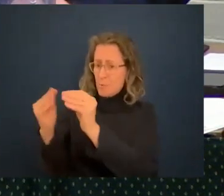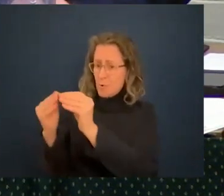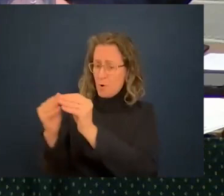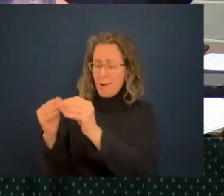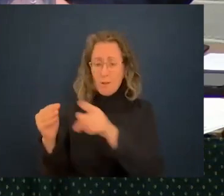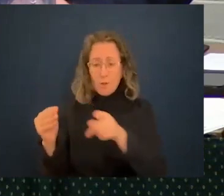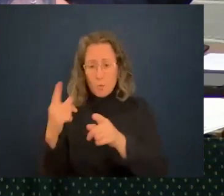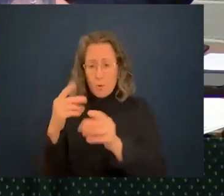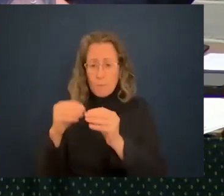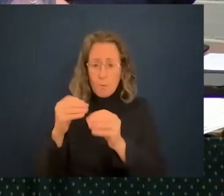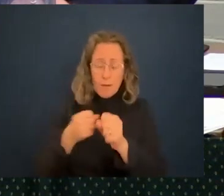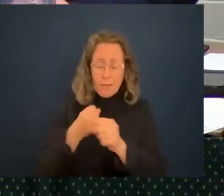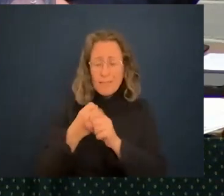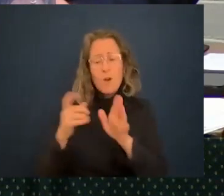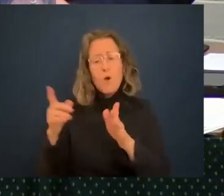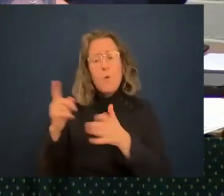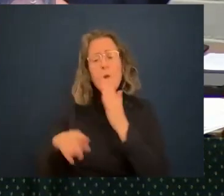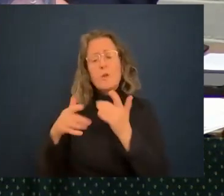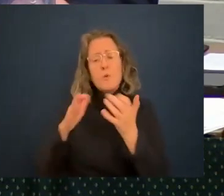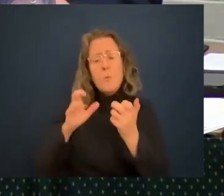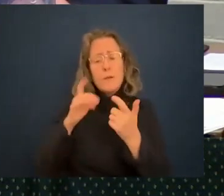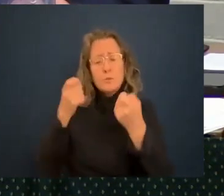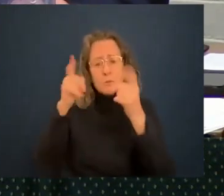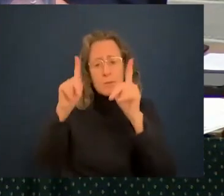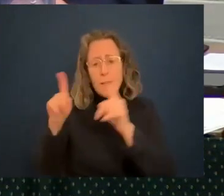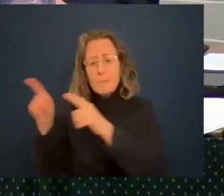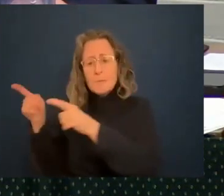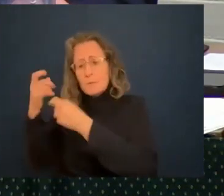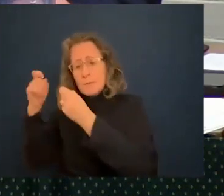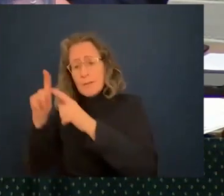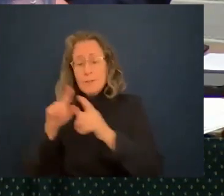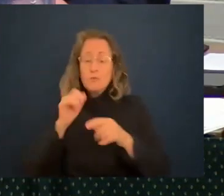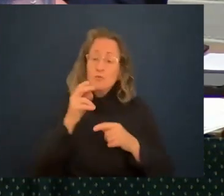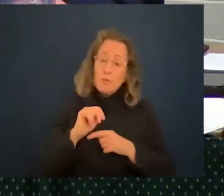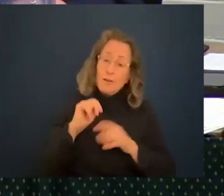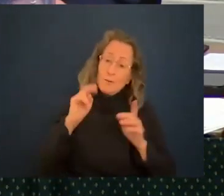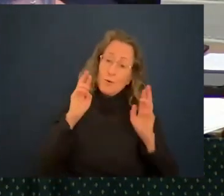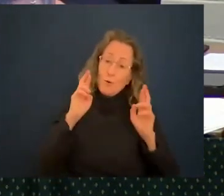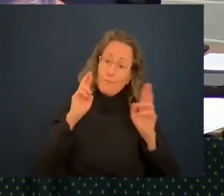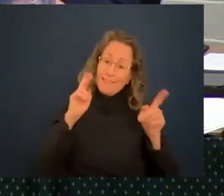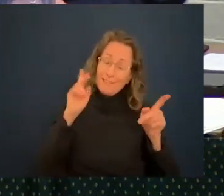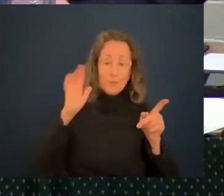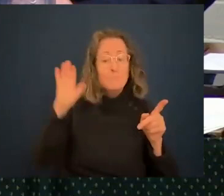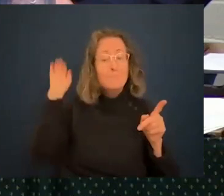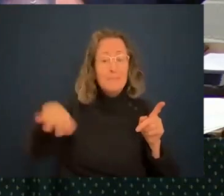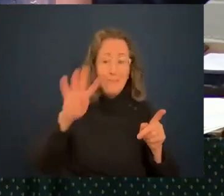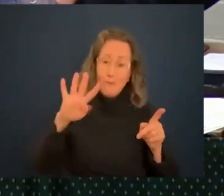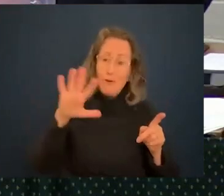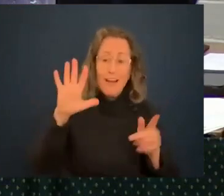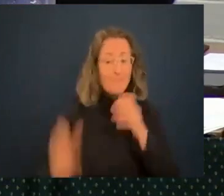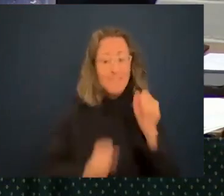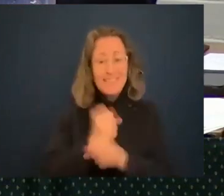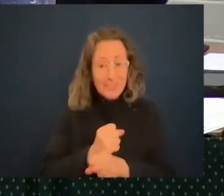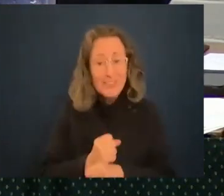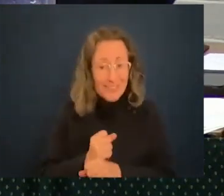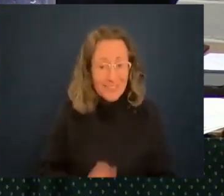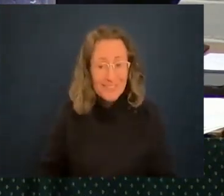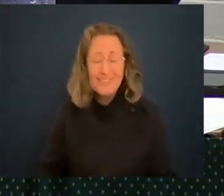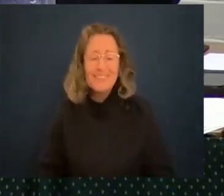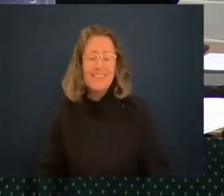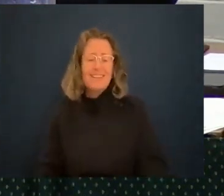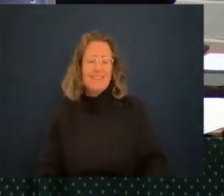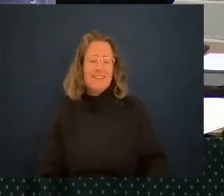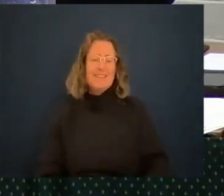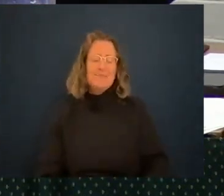year so what do you want to accomplish and John hopefully you are here for the next 45 years or so um you know